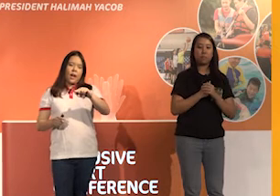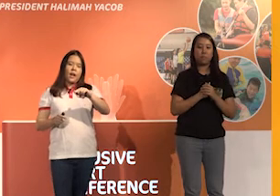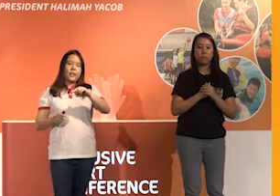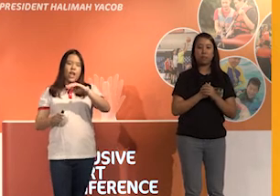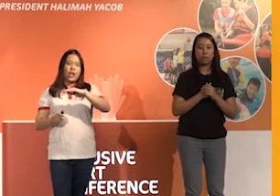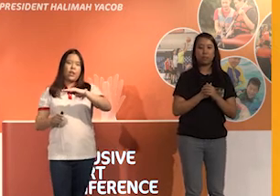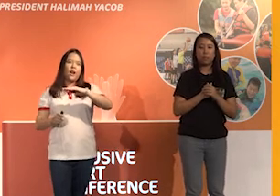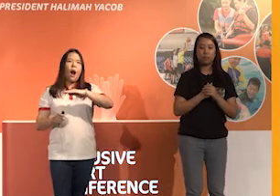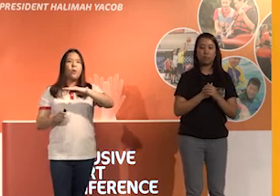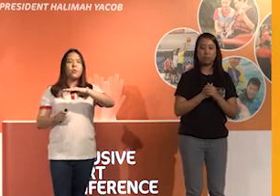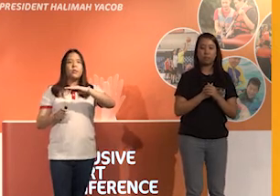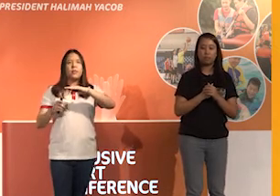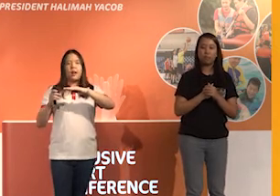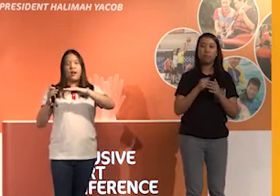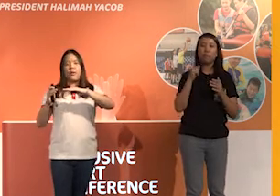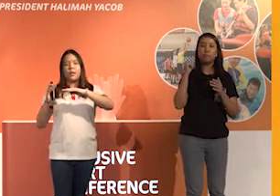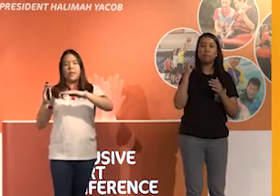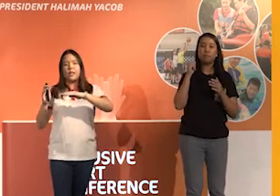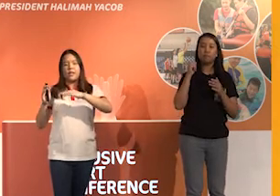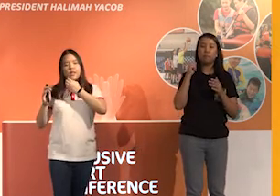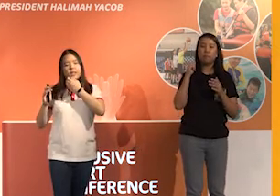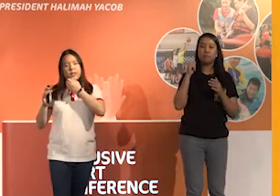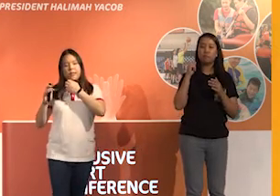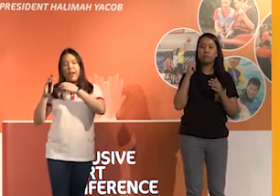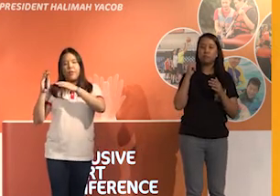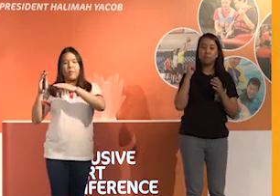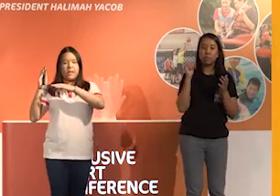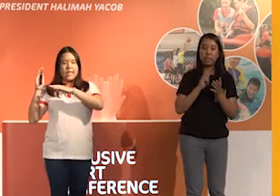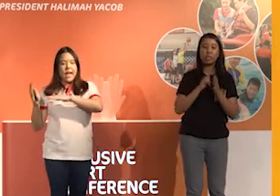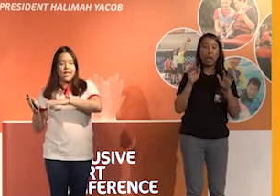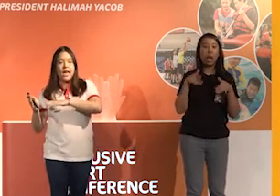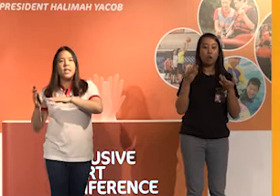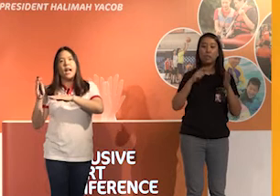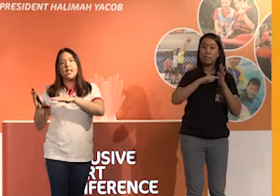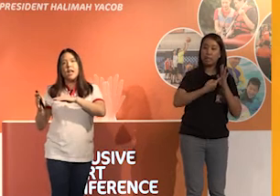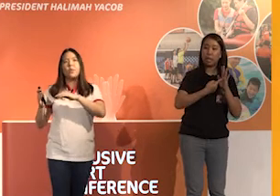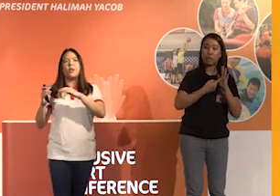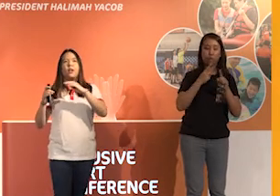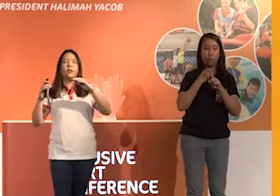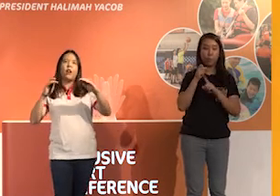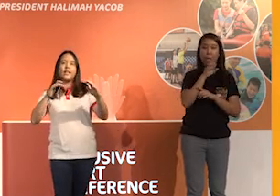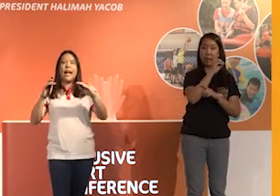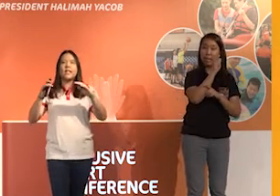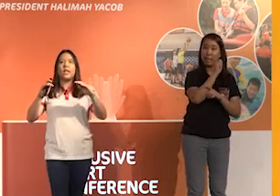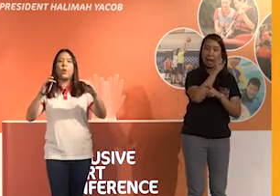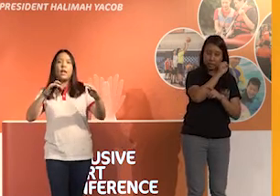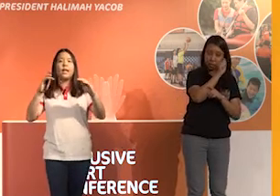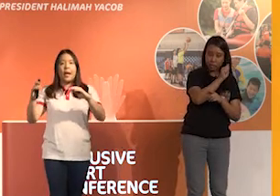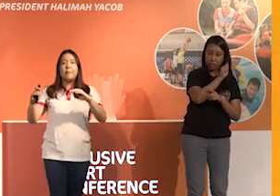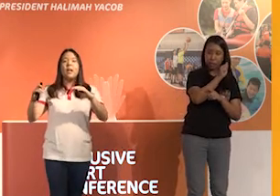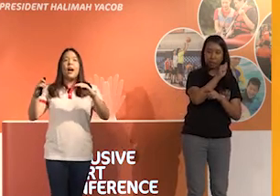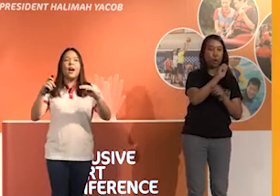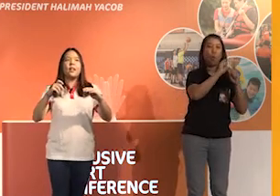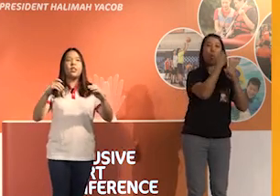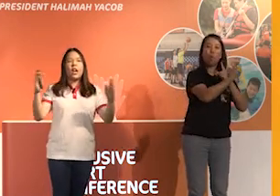is how we start from the GSA. GSA will organize the local